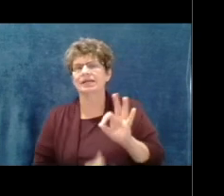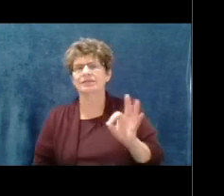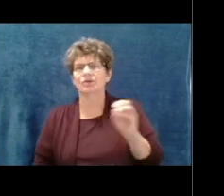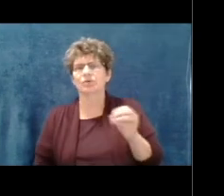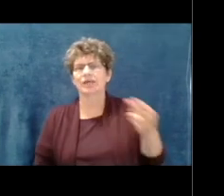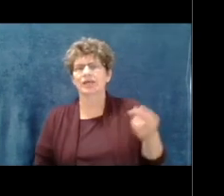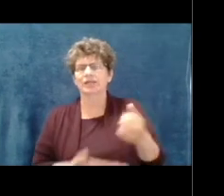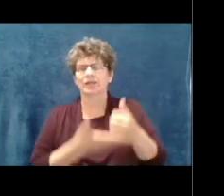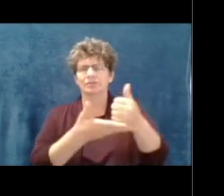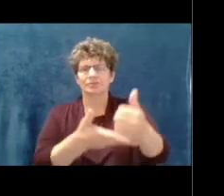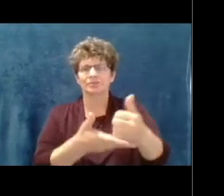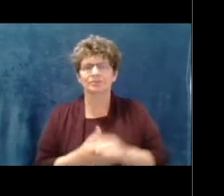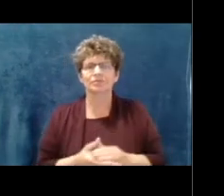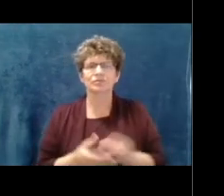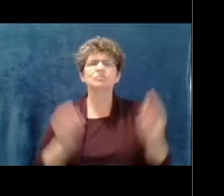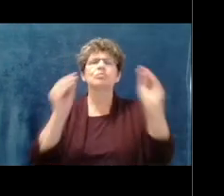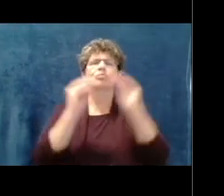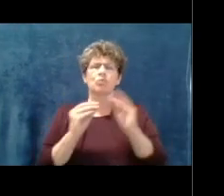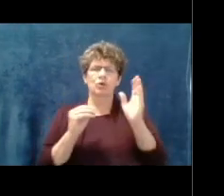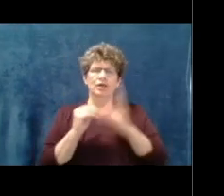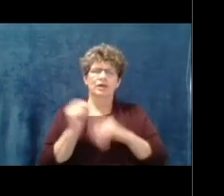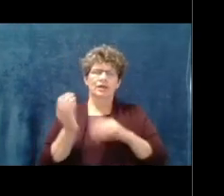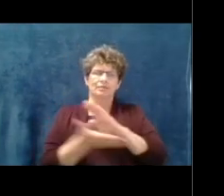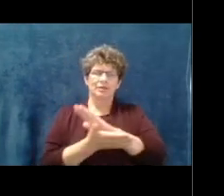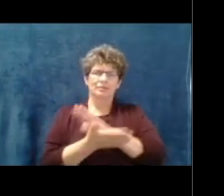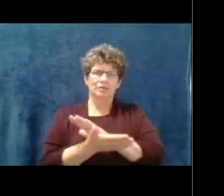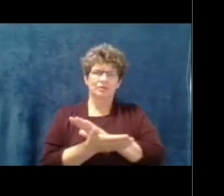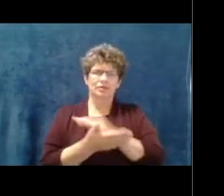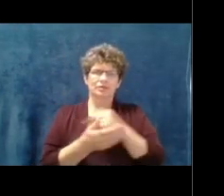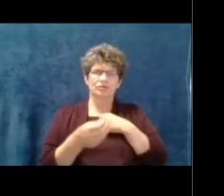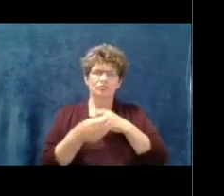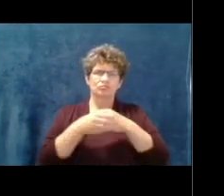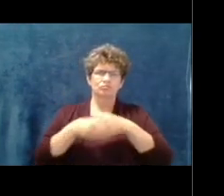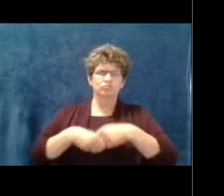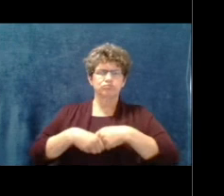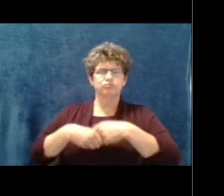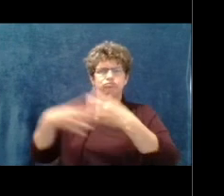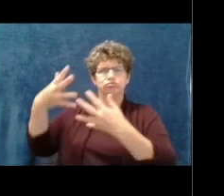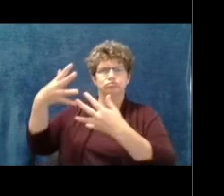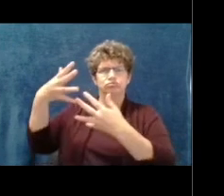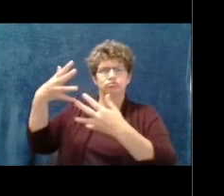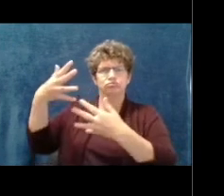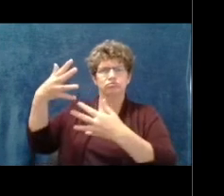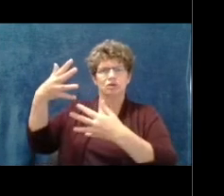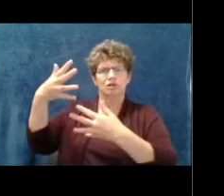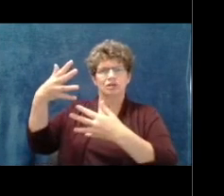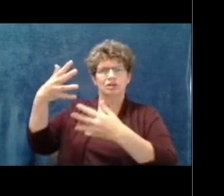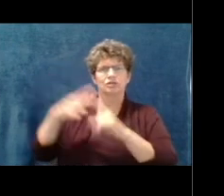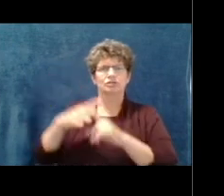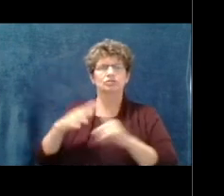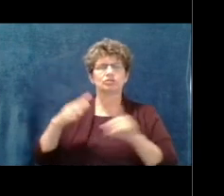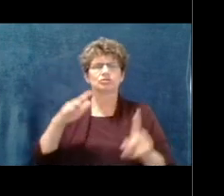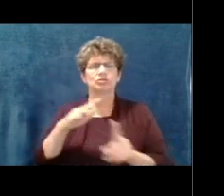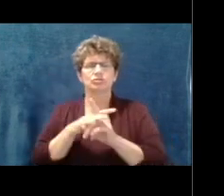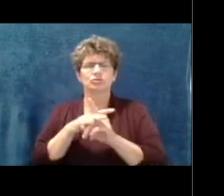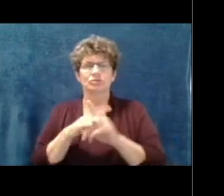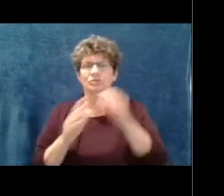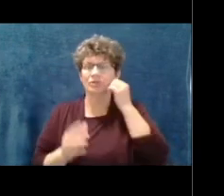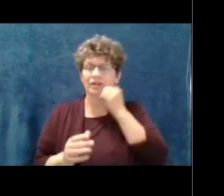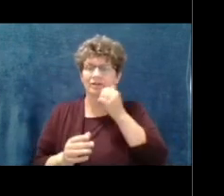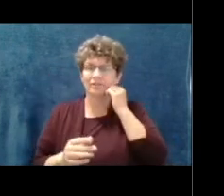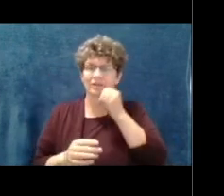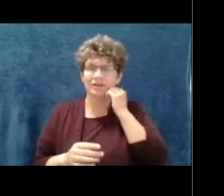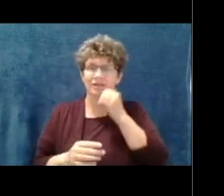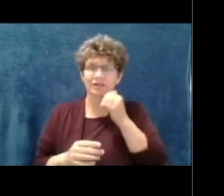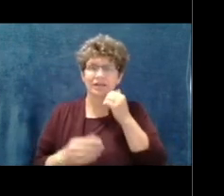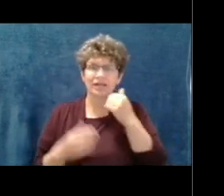paper tools. You have all of that stuff automatically online, but it also has this readiness assessment each day to check in with you on how ready